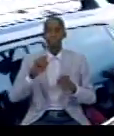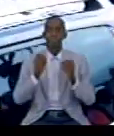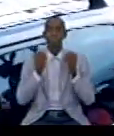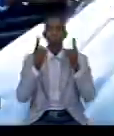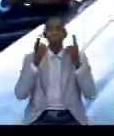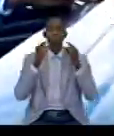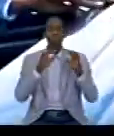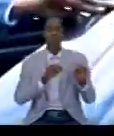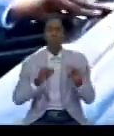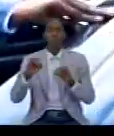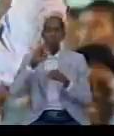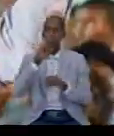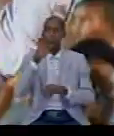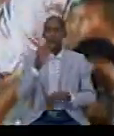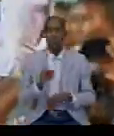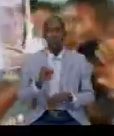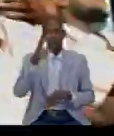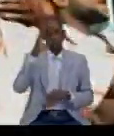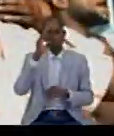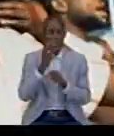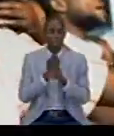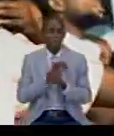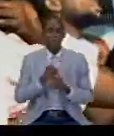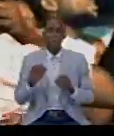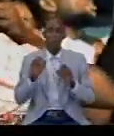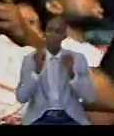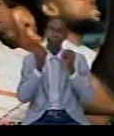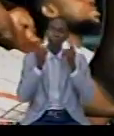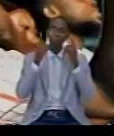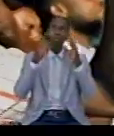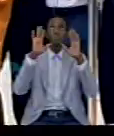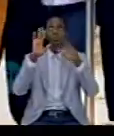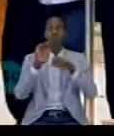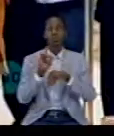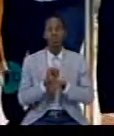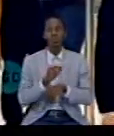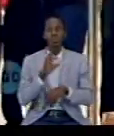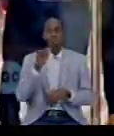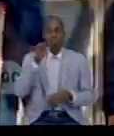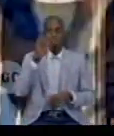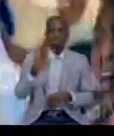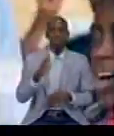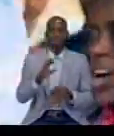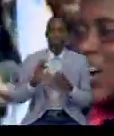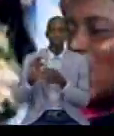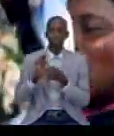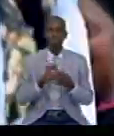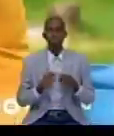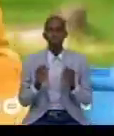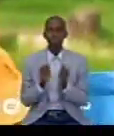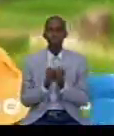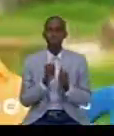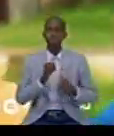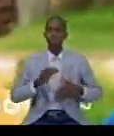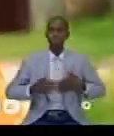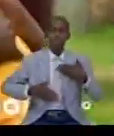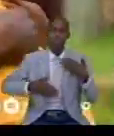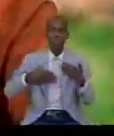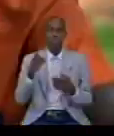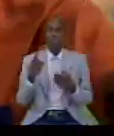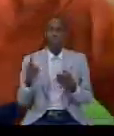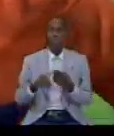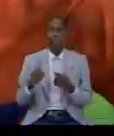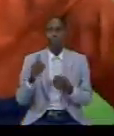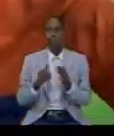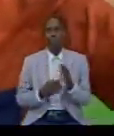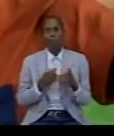movement indeed. Men receiving astonishing miracles. Women reunited with a joy they once